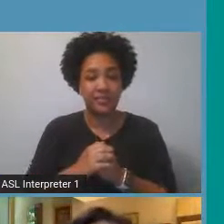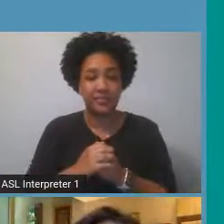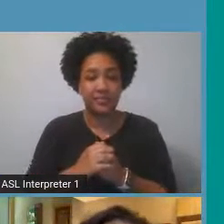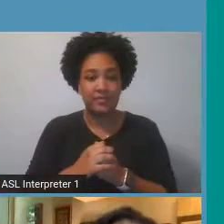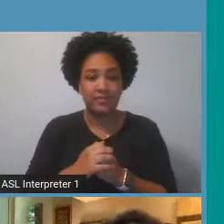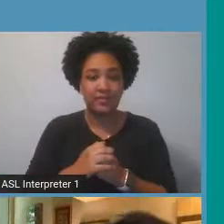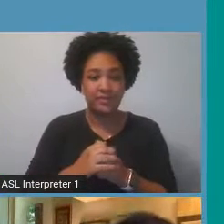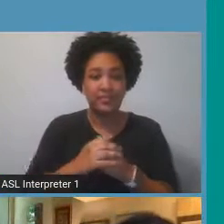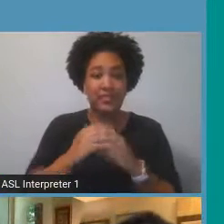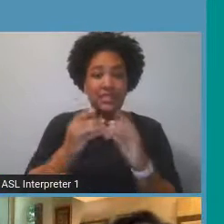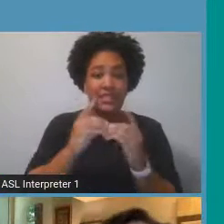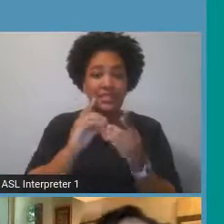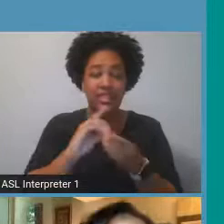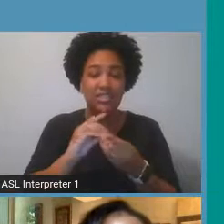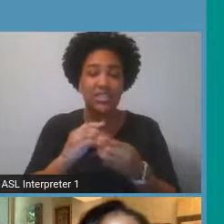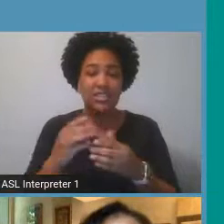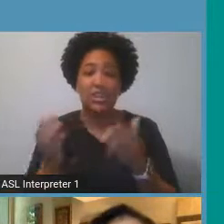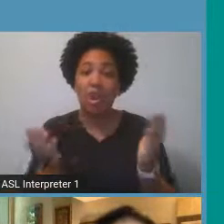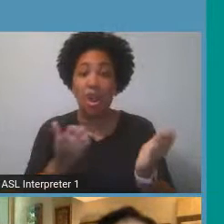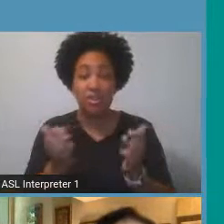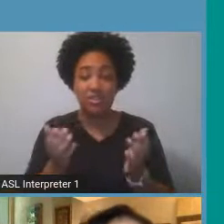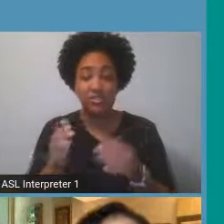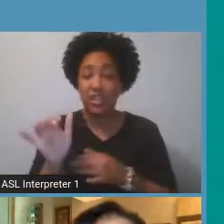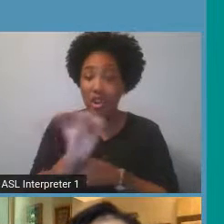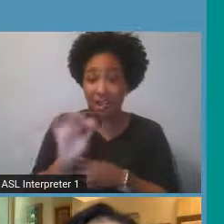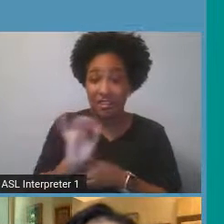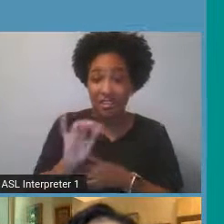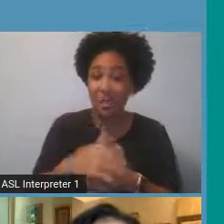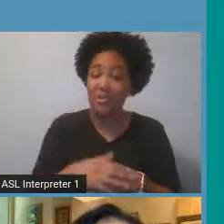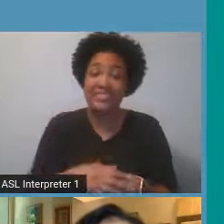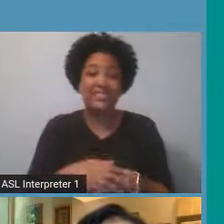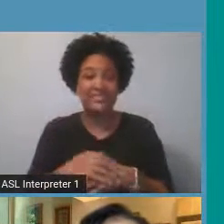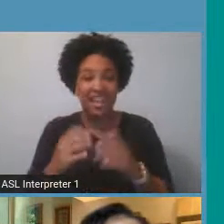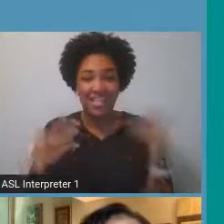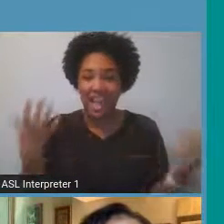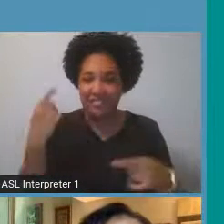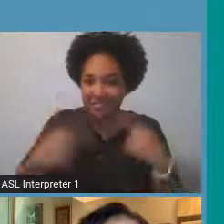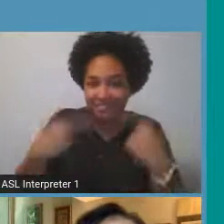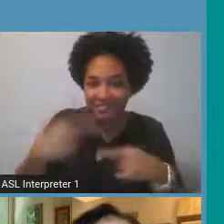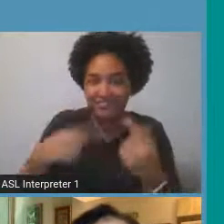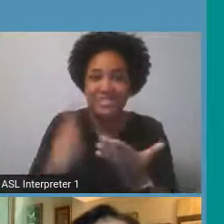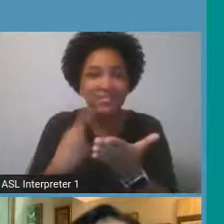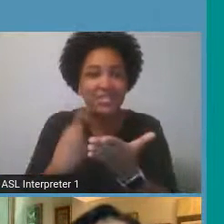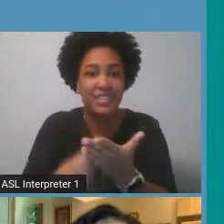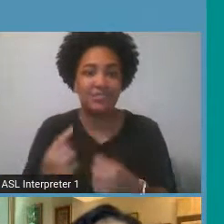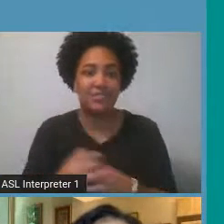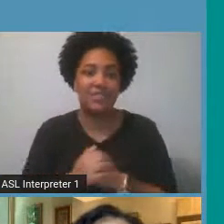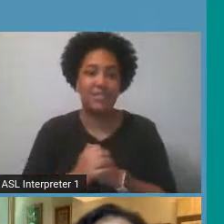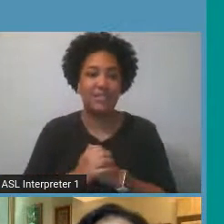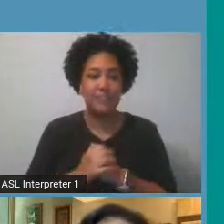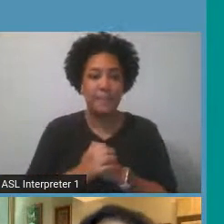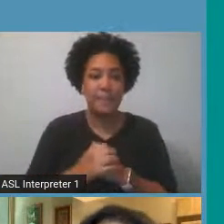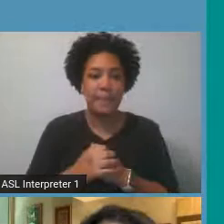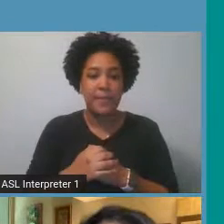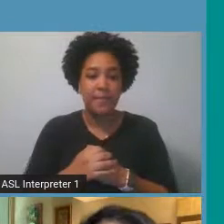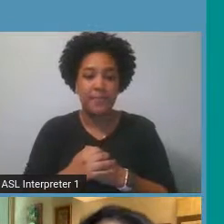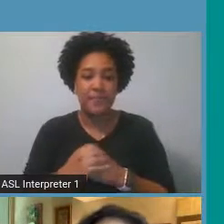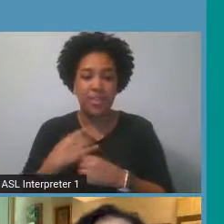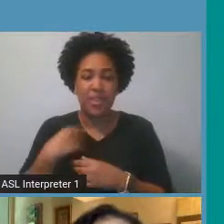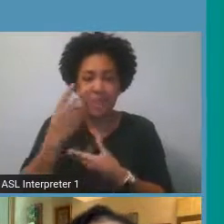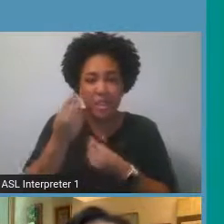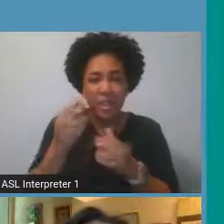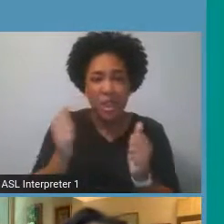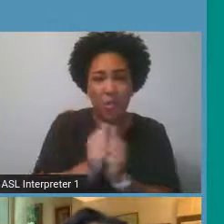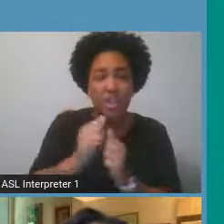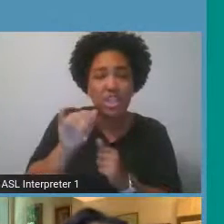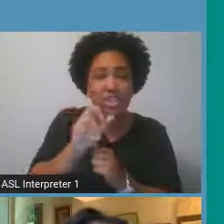Digitization is also very controversial. I don't know if anyone is familiar with the situation with Johnson Publishing They had